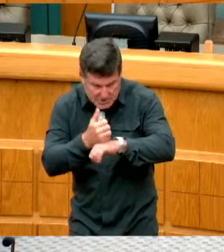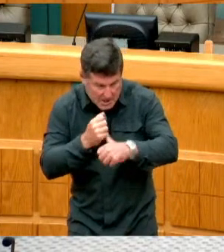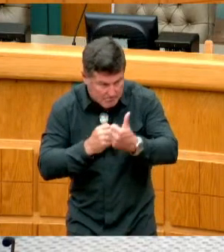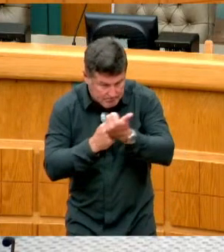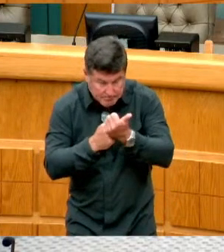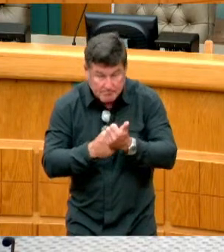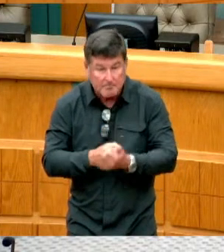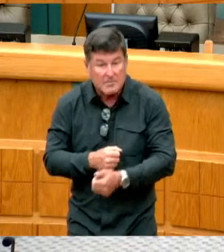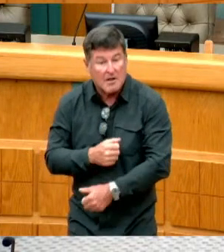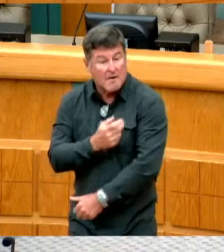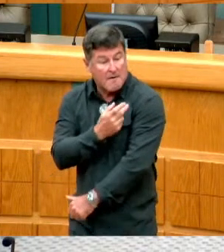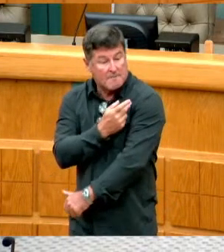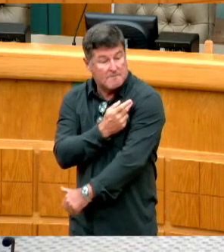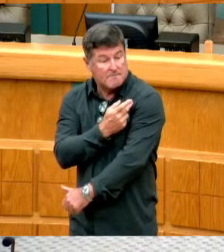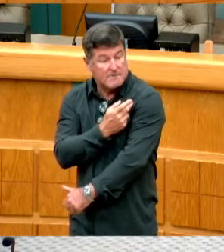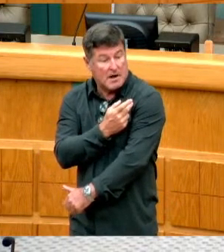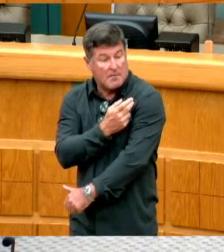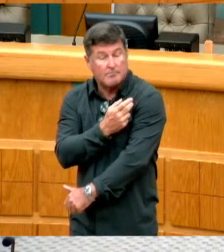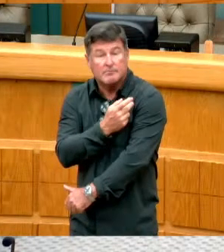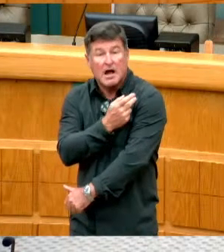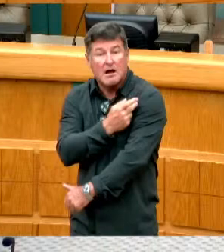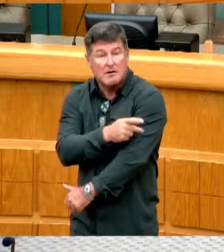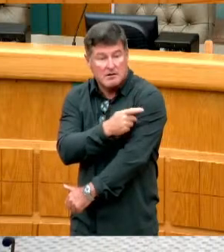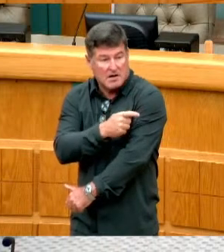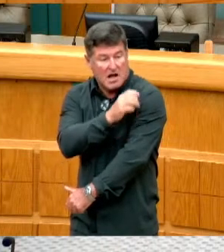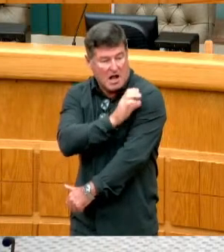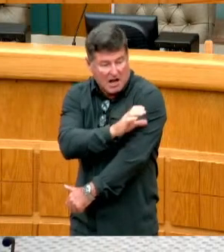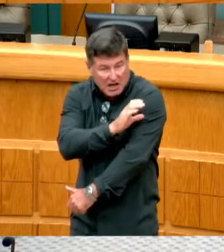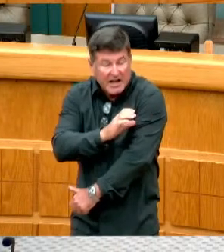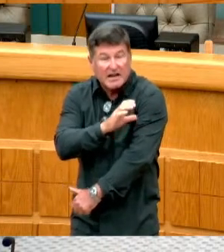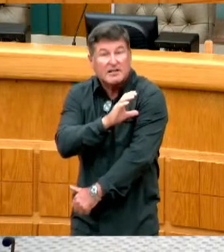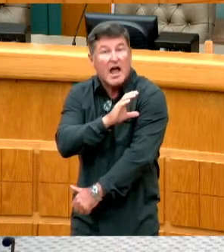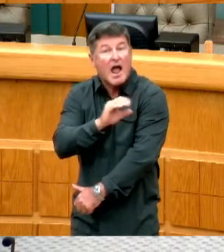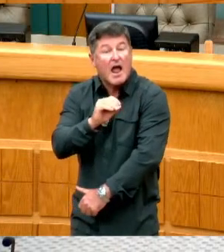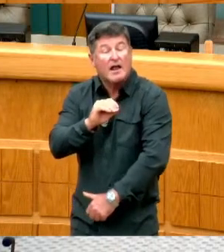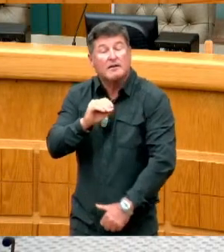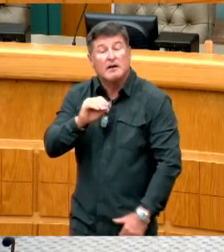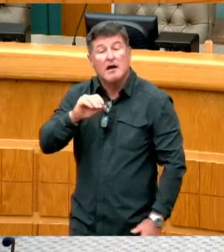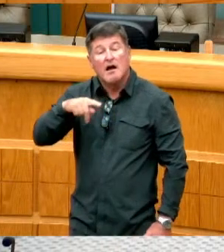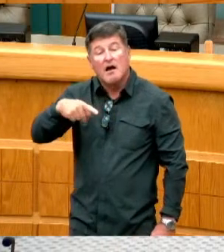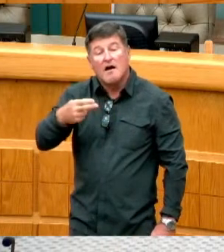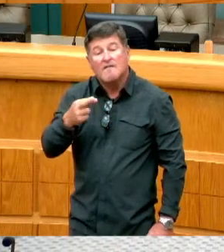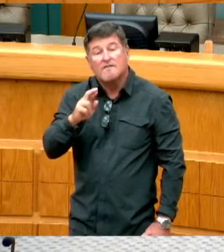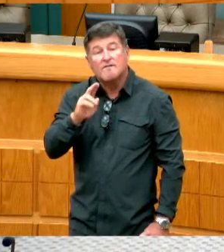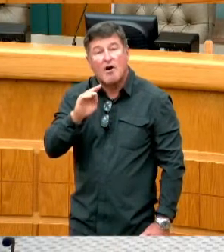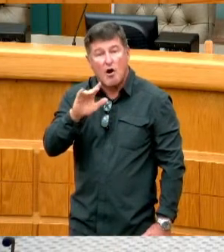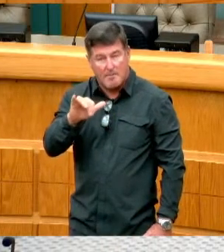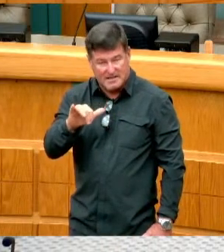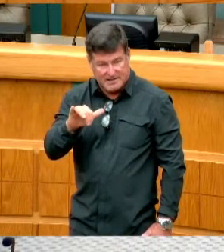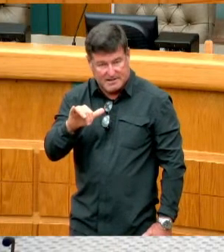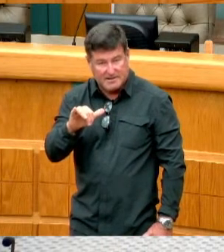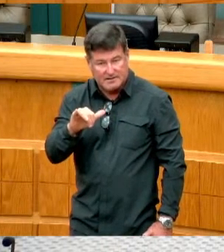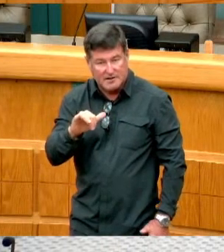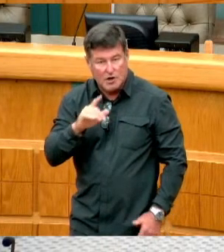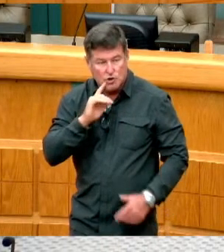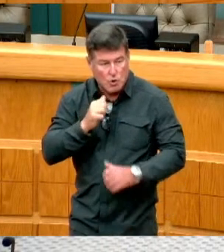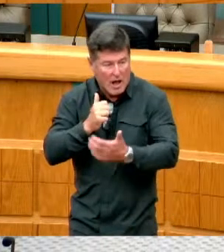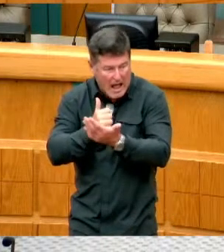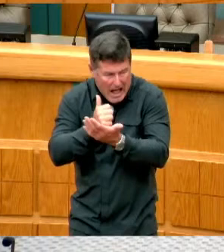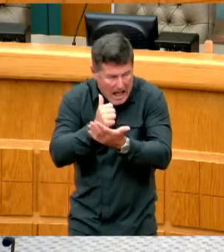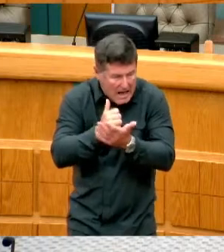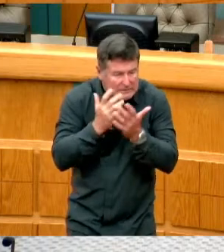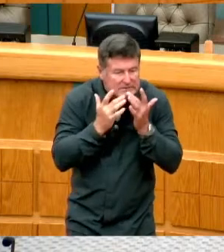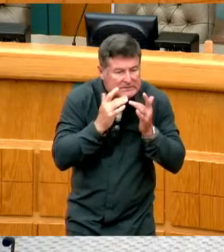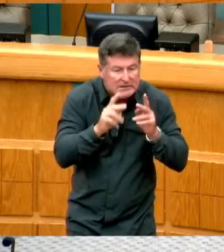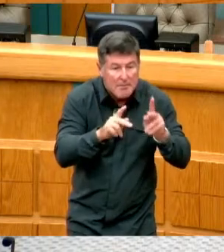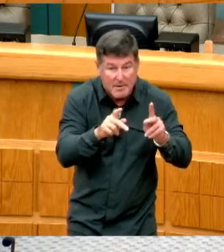address our needs. And for the many who have asked, we are working to track first and second doses, and